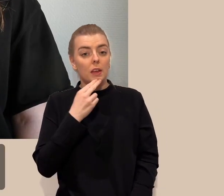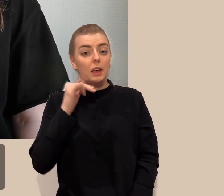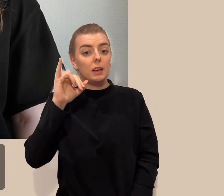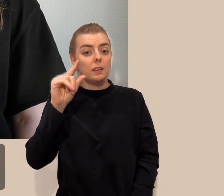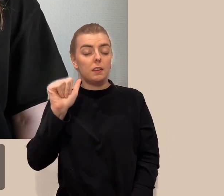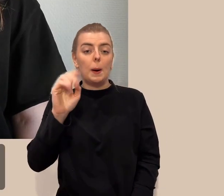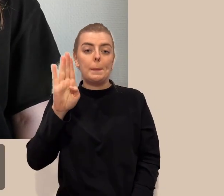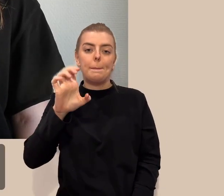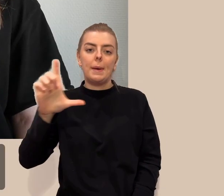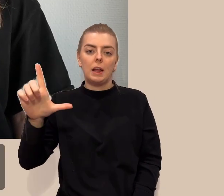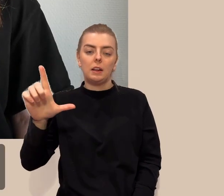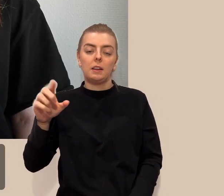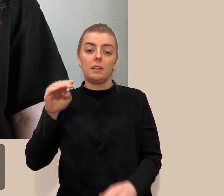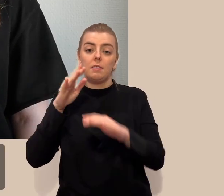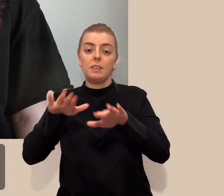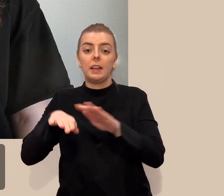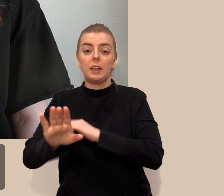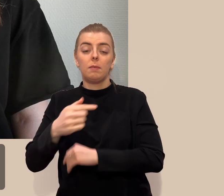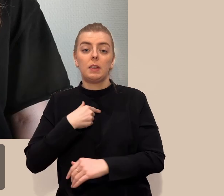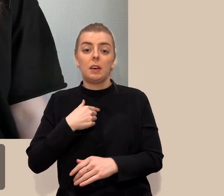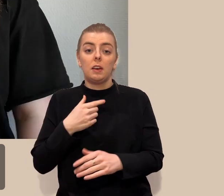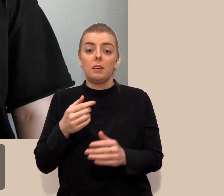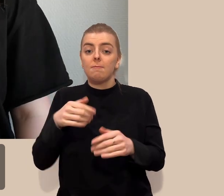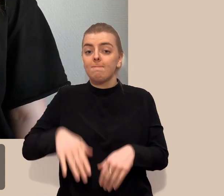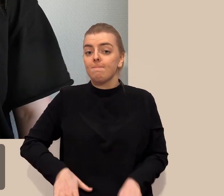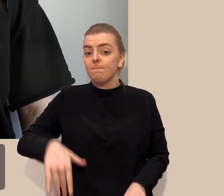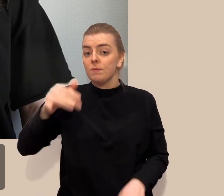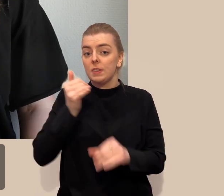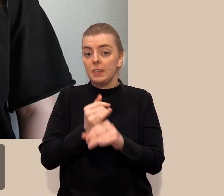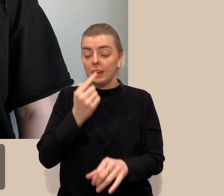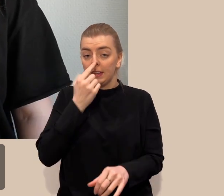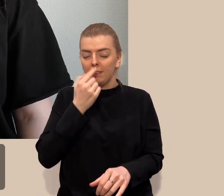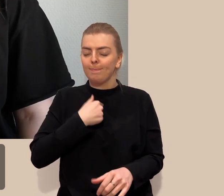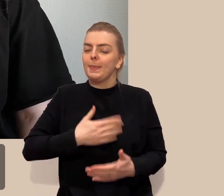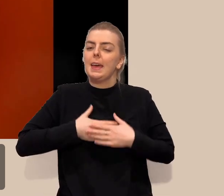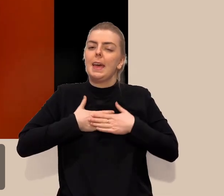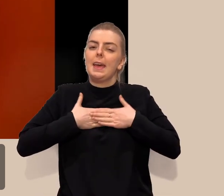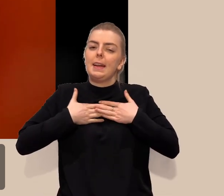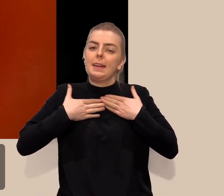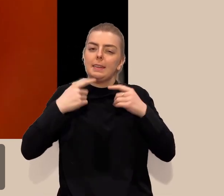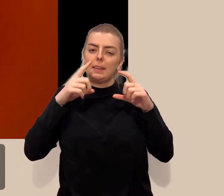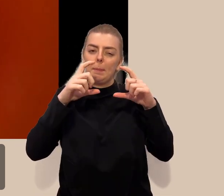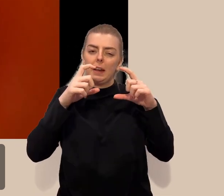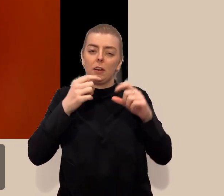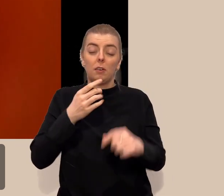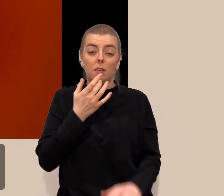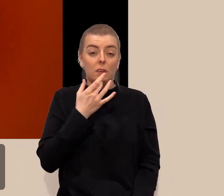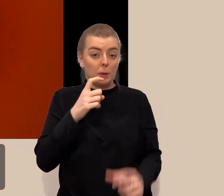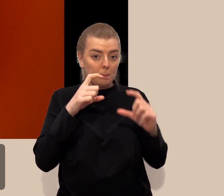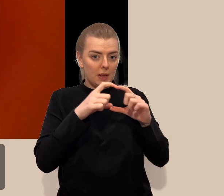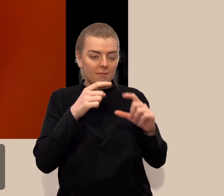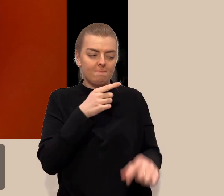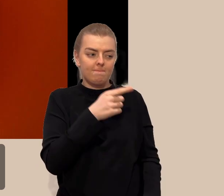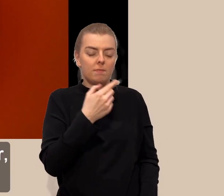Isabel Fredheim. I'm from Hitler. I love taking pictures. My favorite photo has to be,